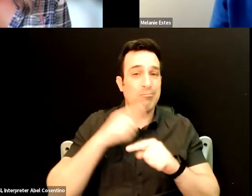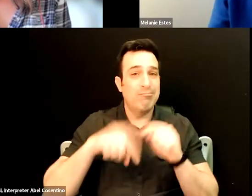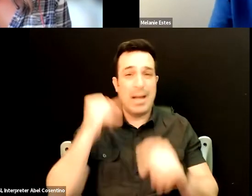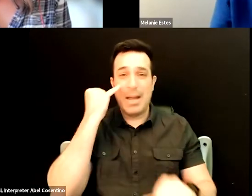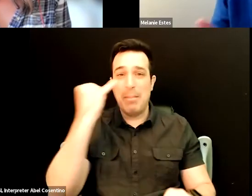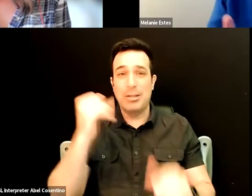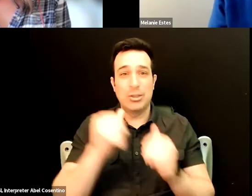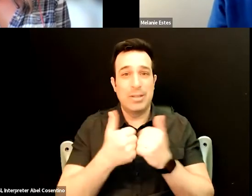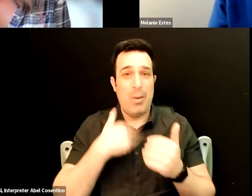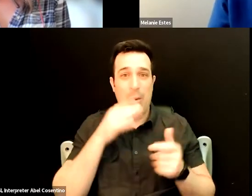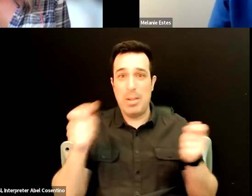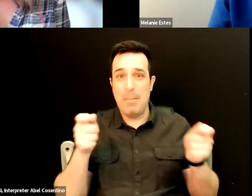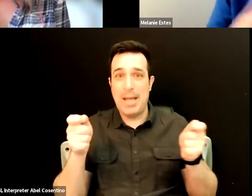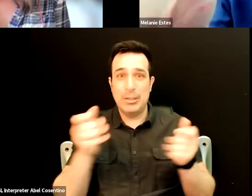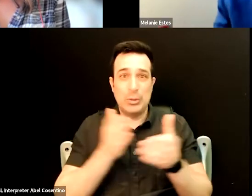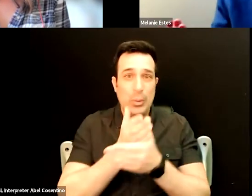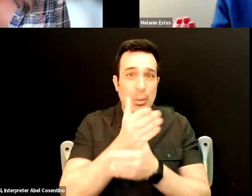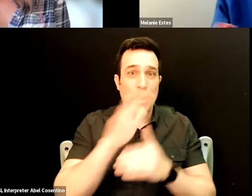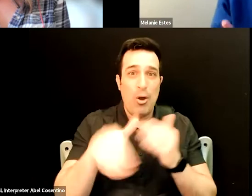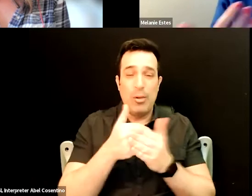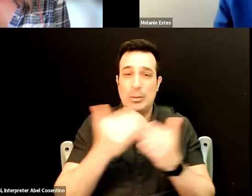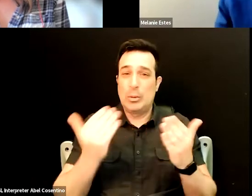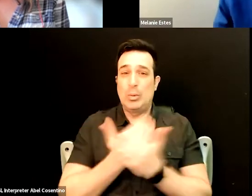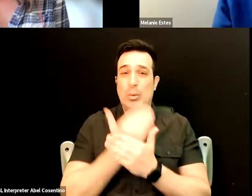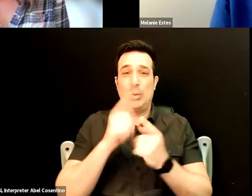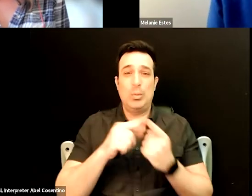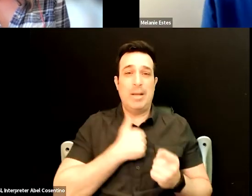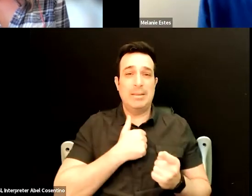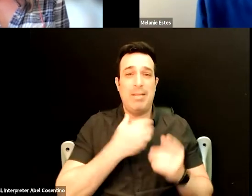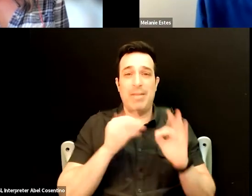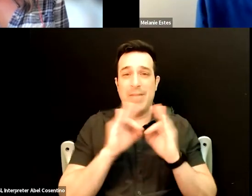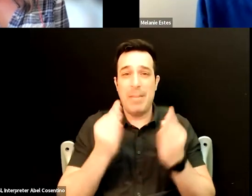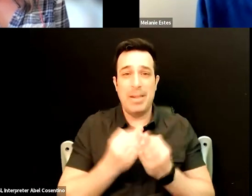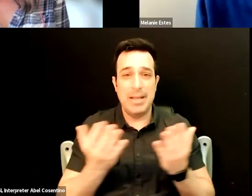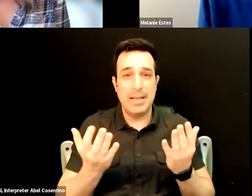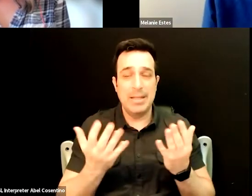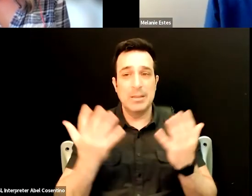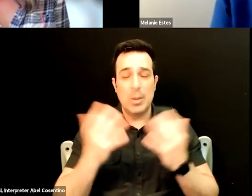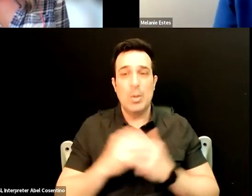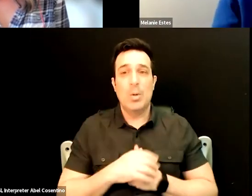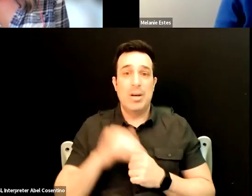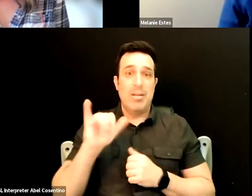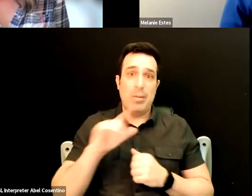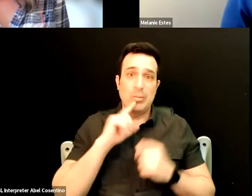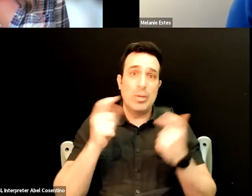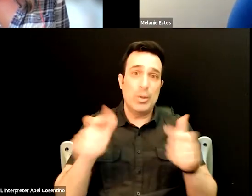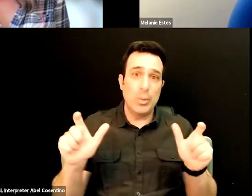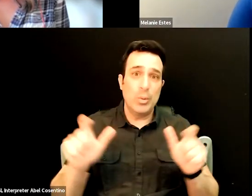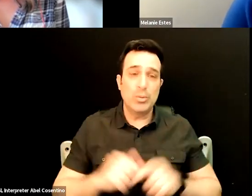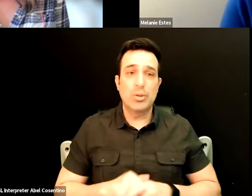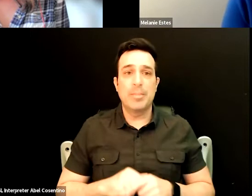how I would have managed through all of that. This was completely new to myself and my family. And so that was huge.